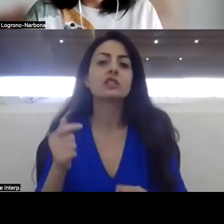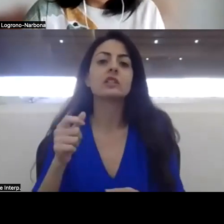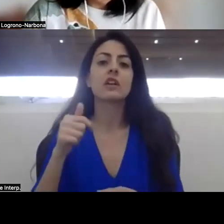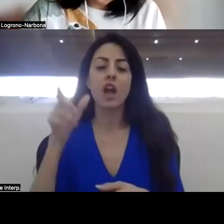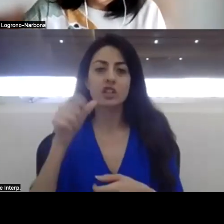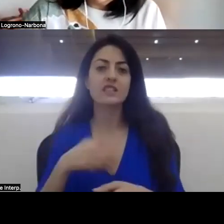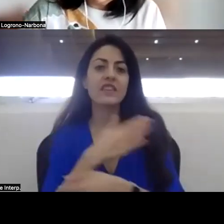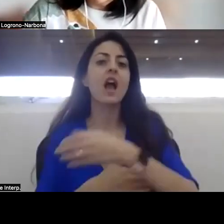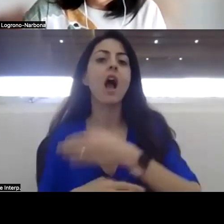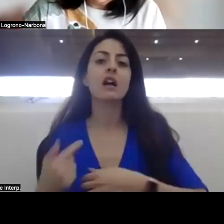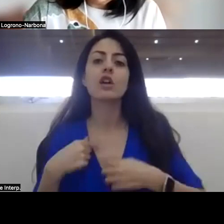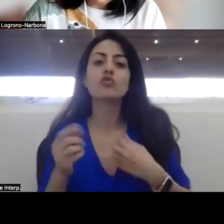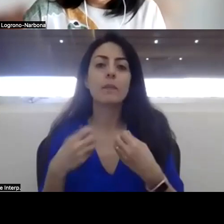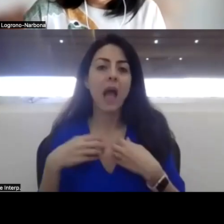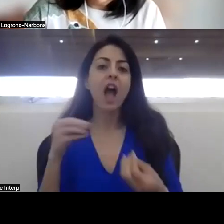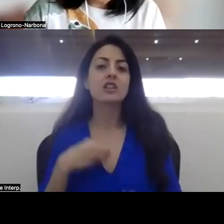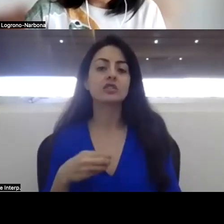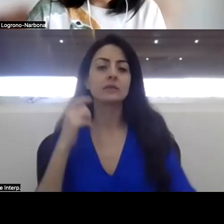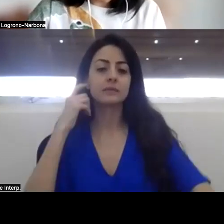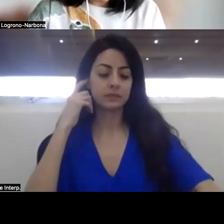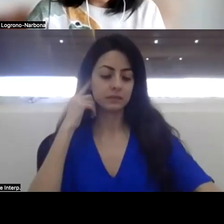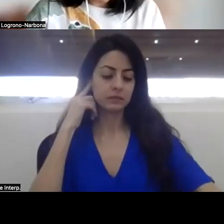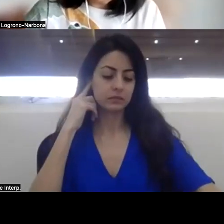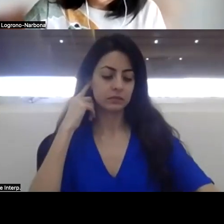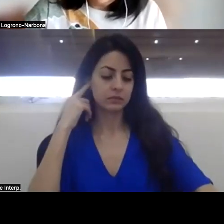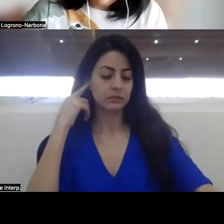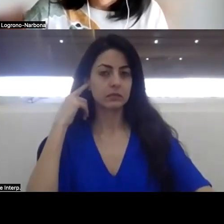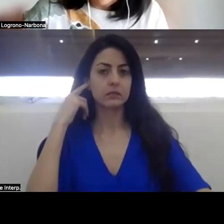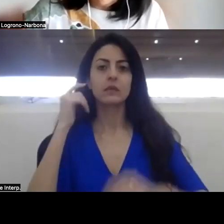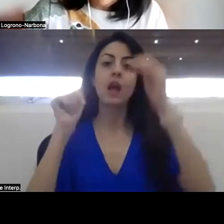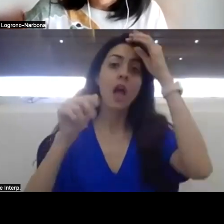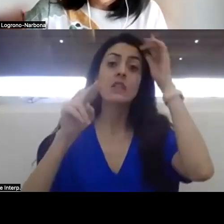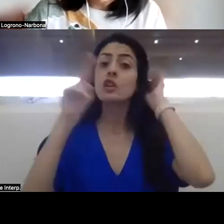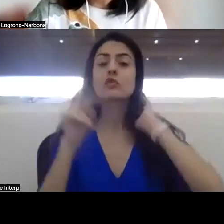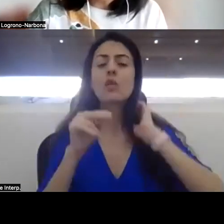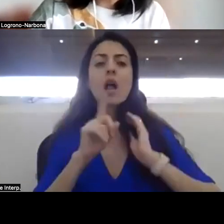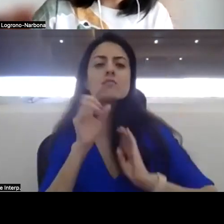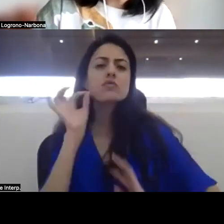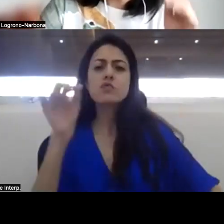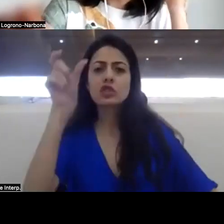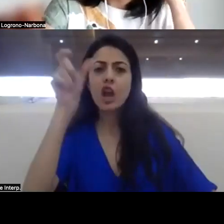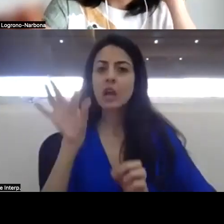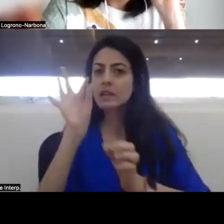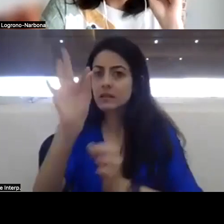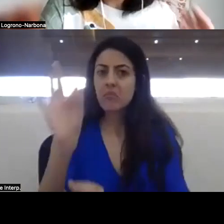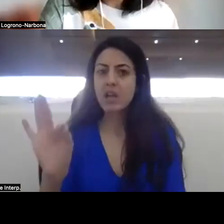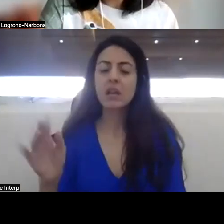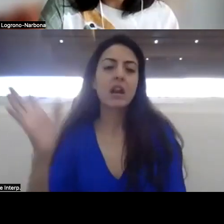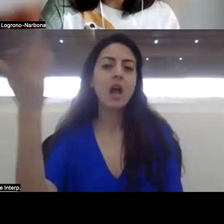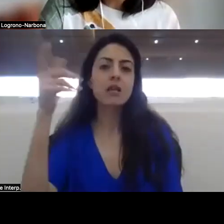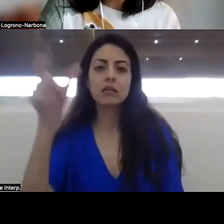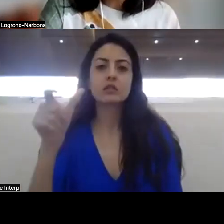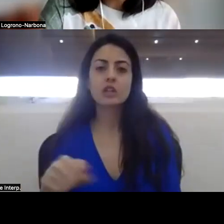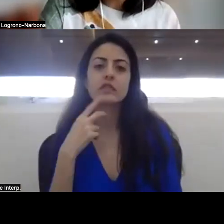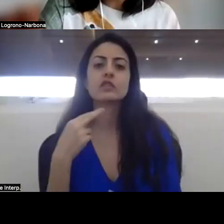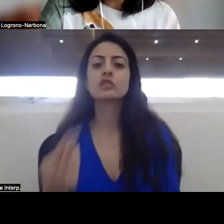And that is not directed to any specific person or a member of the panel. So any